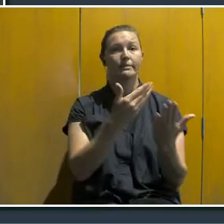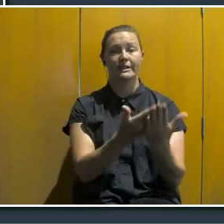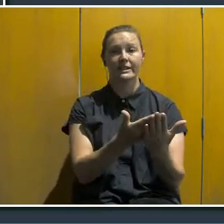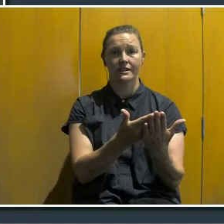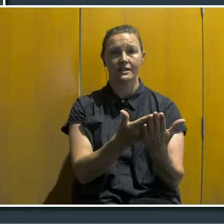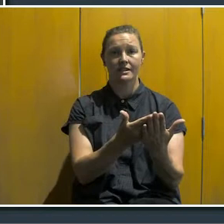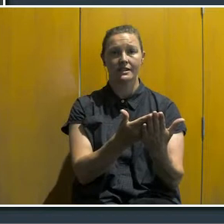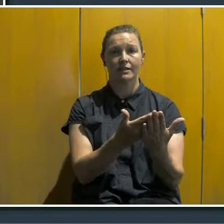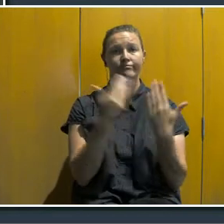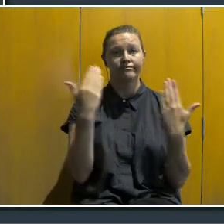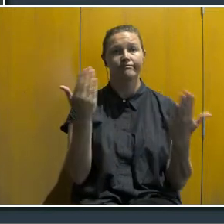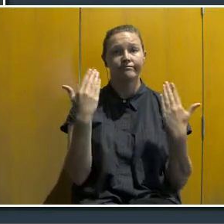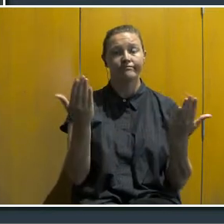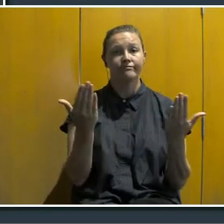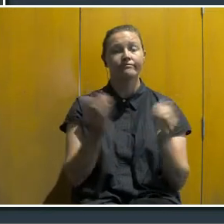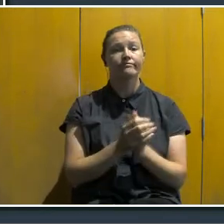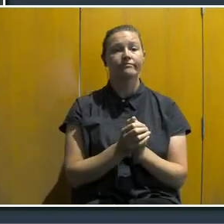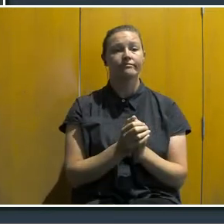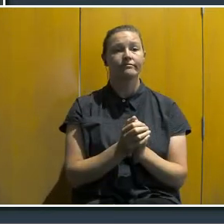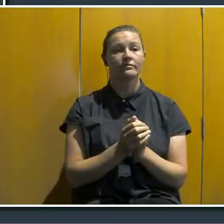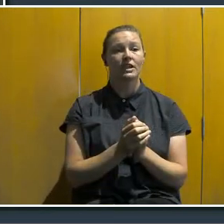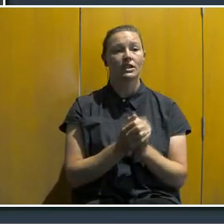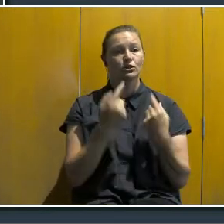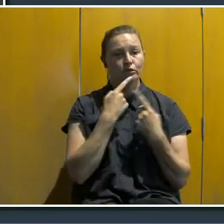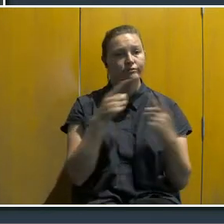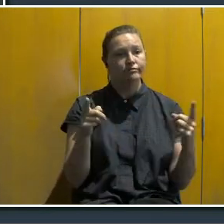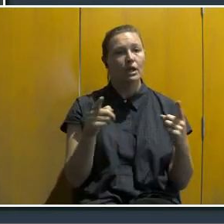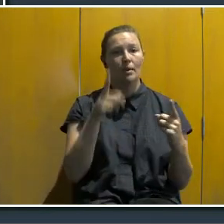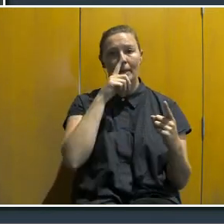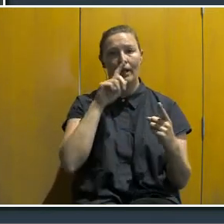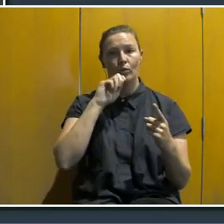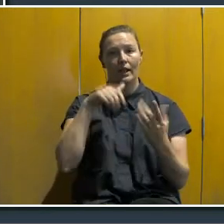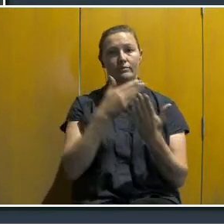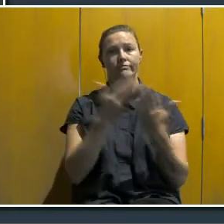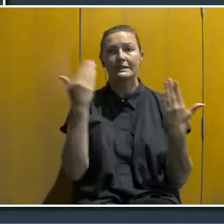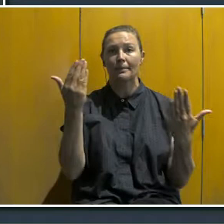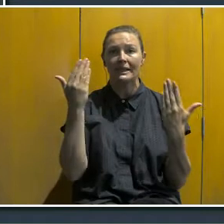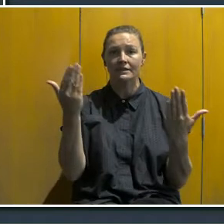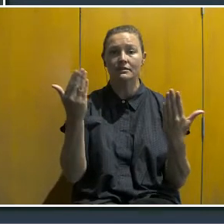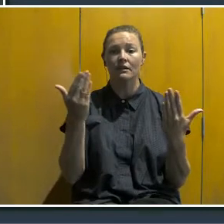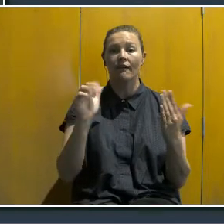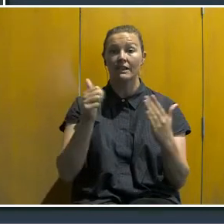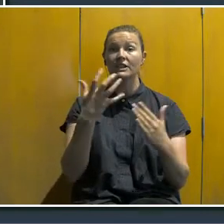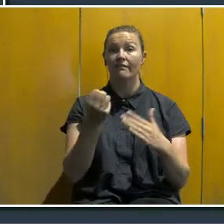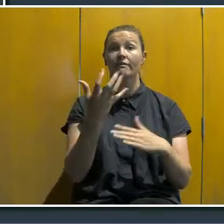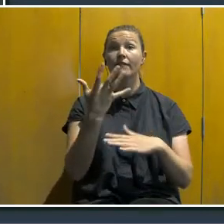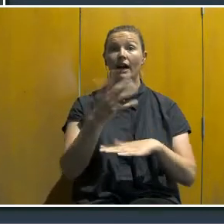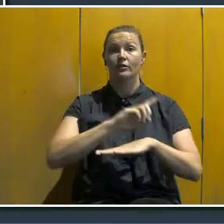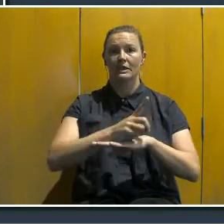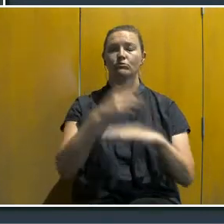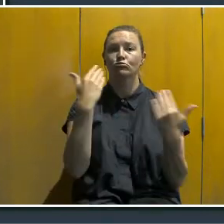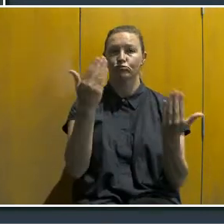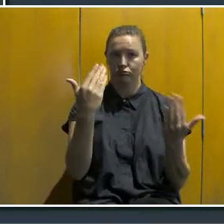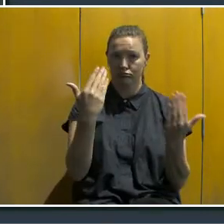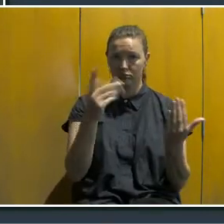And just for the information of our submitters that are here today, you have been allocated 5 minutes to